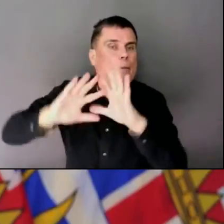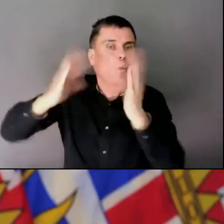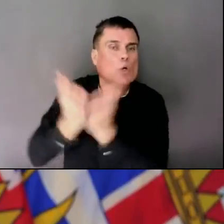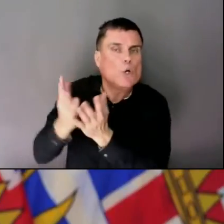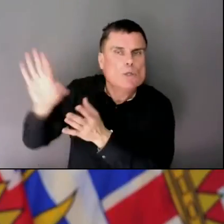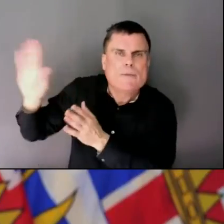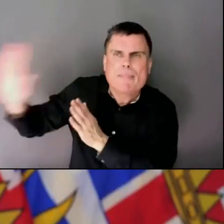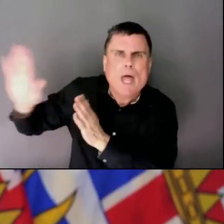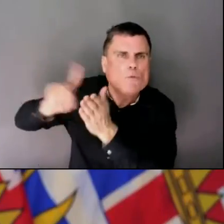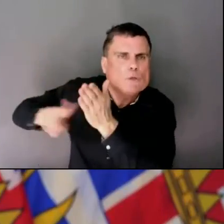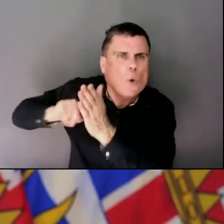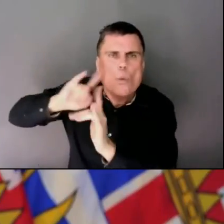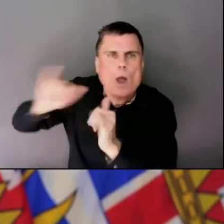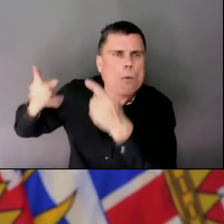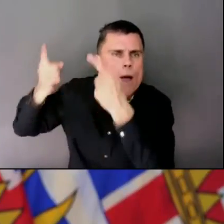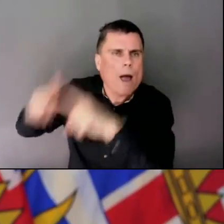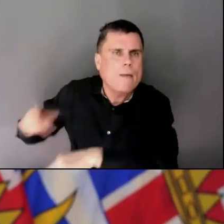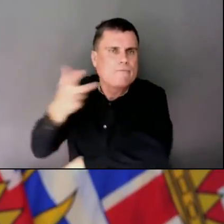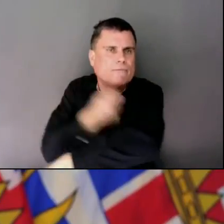they have